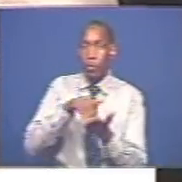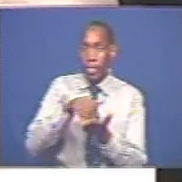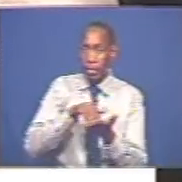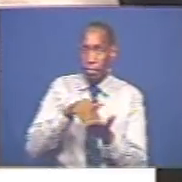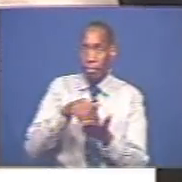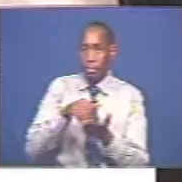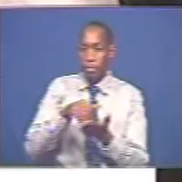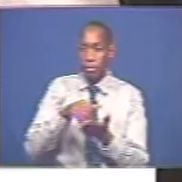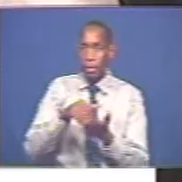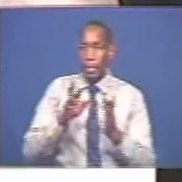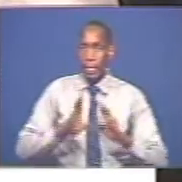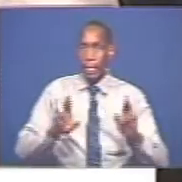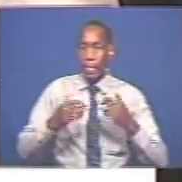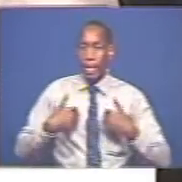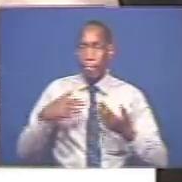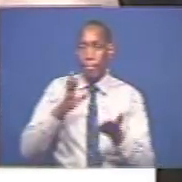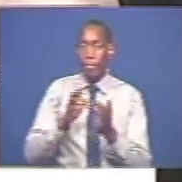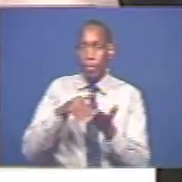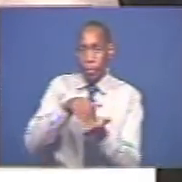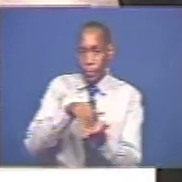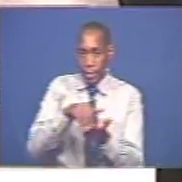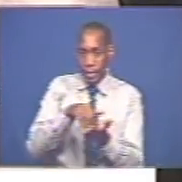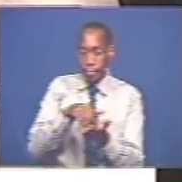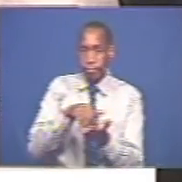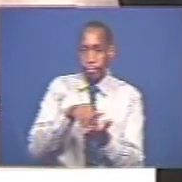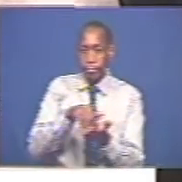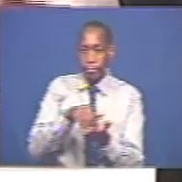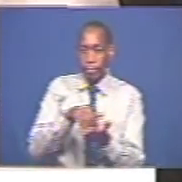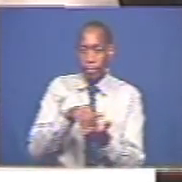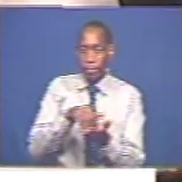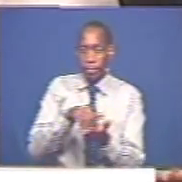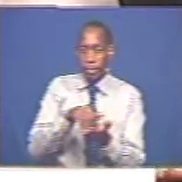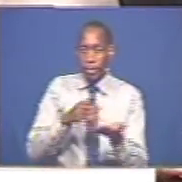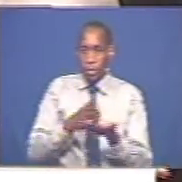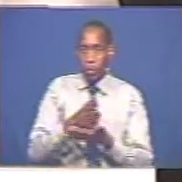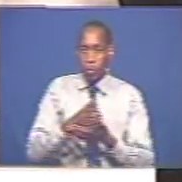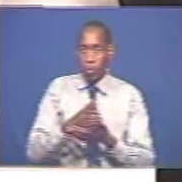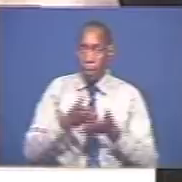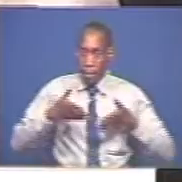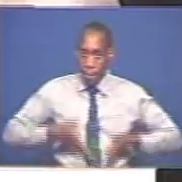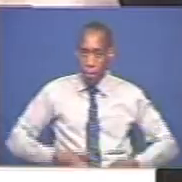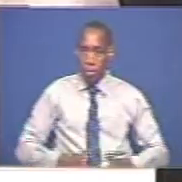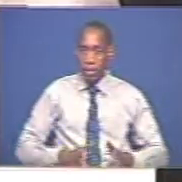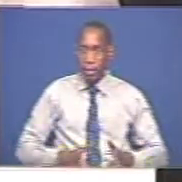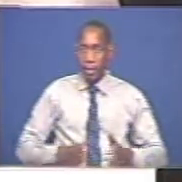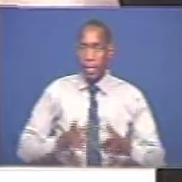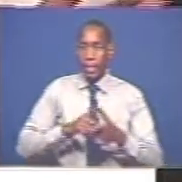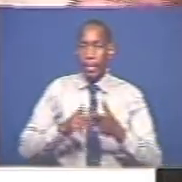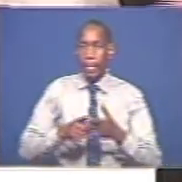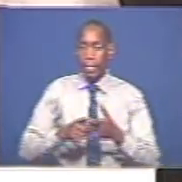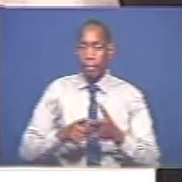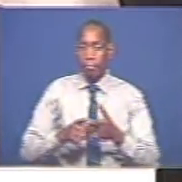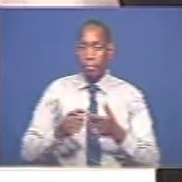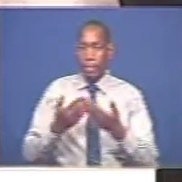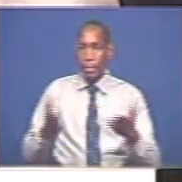there's already a line of weakness. And if they already have it by that genetic makeup, and then something happens, like